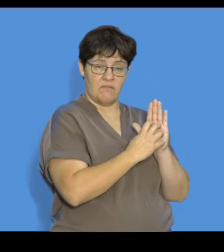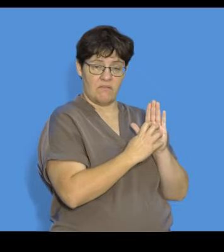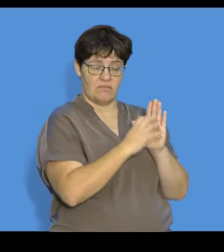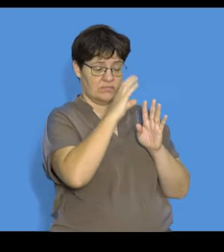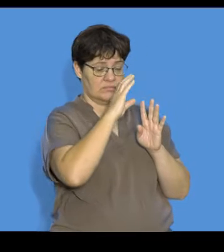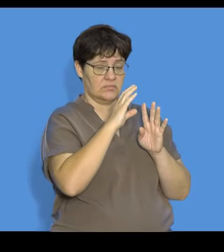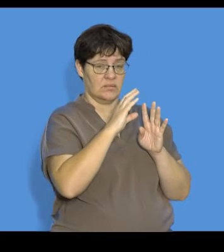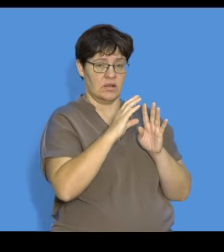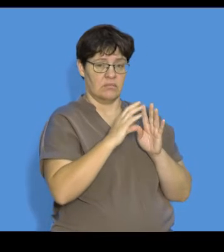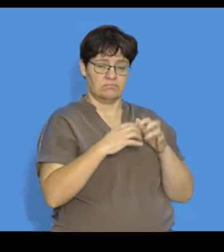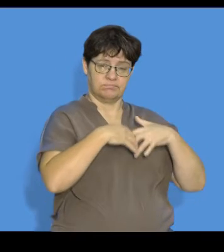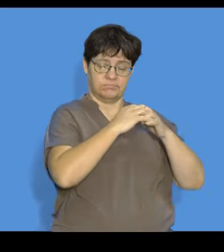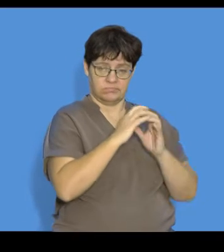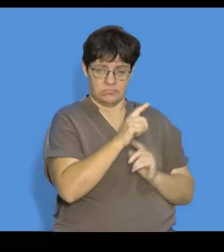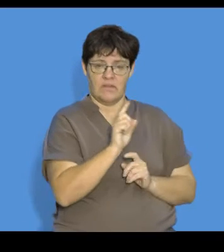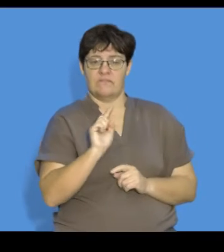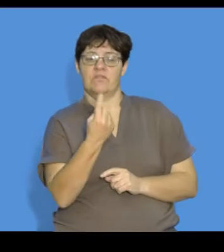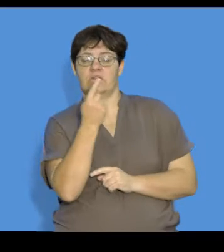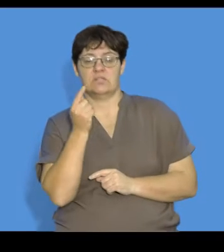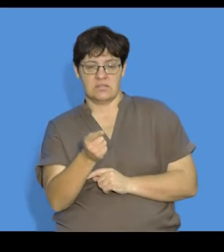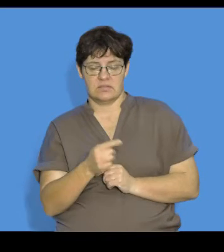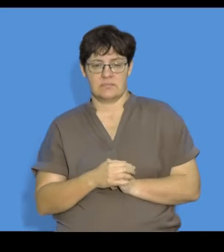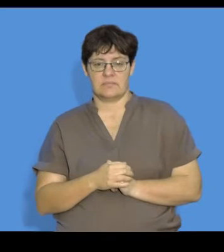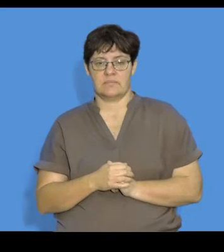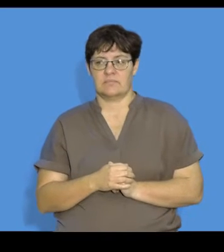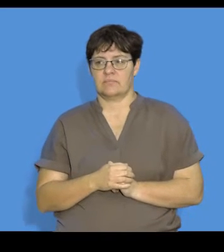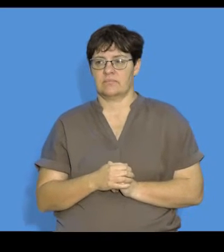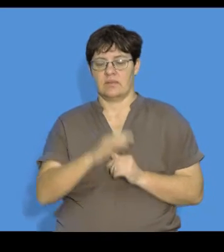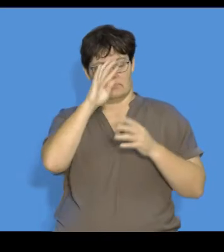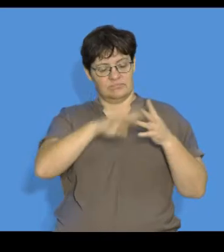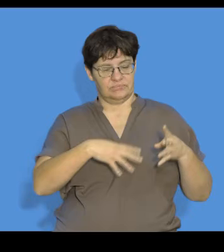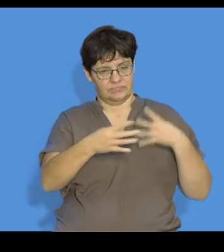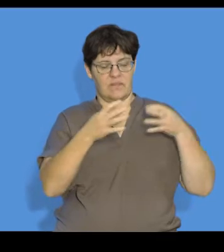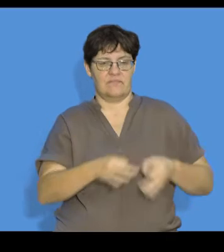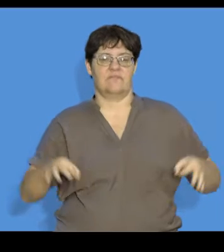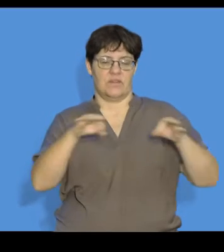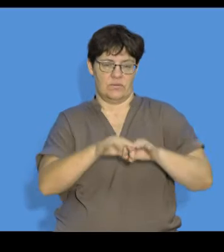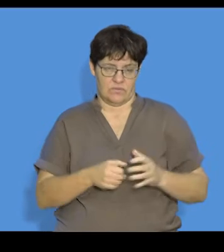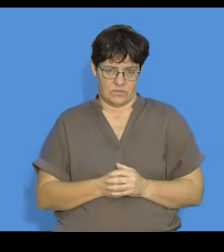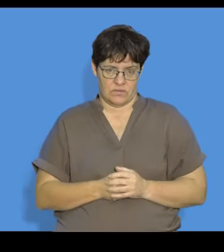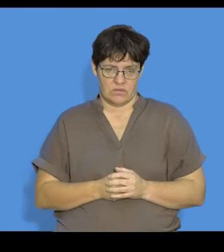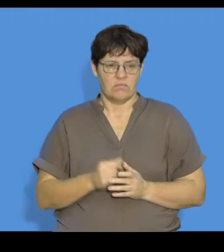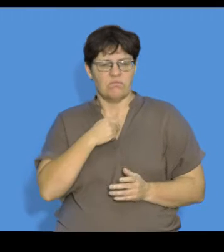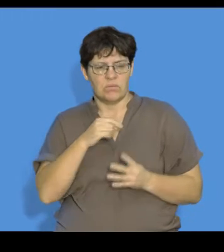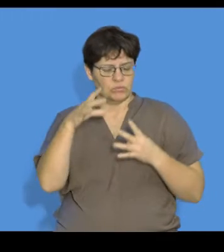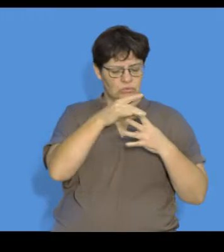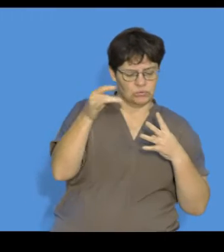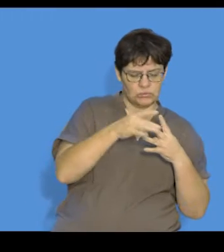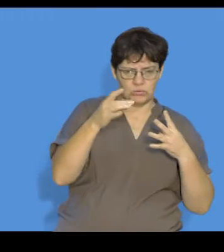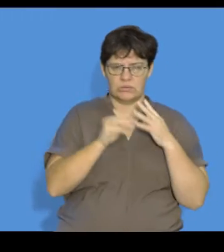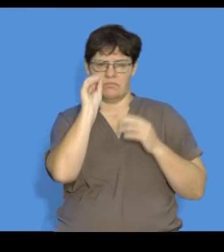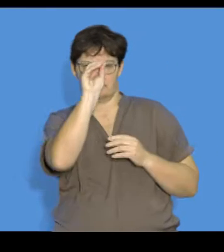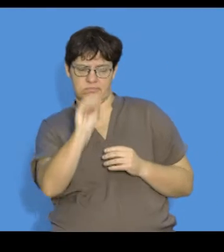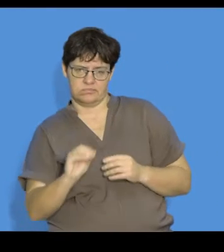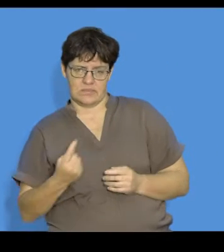remember that the very first thing to always try and do is to find the table of values, right? Where you choose your